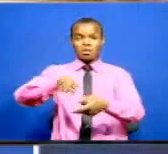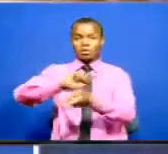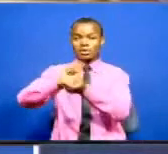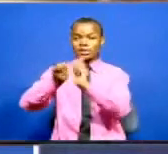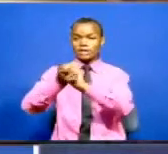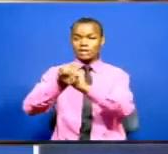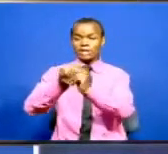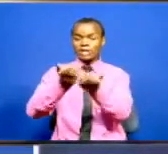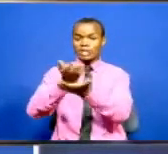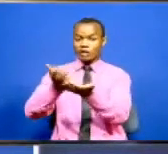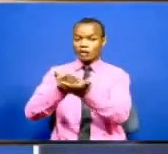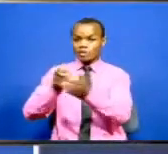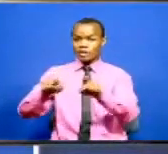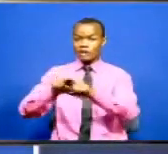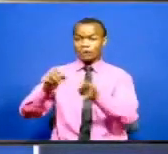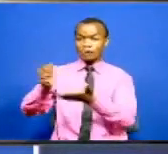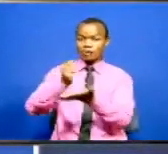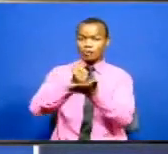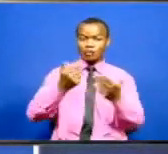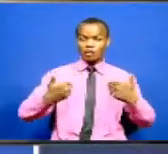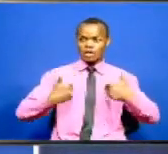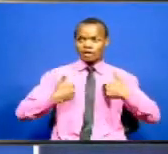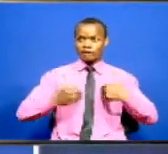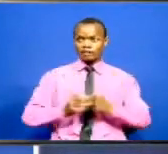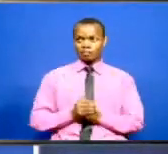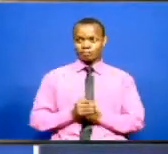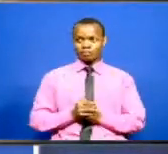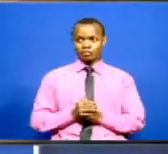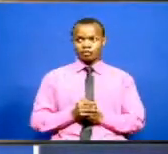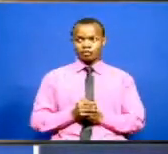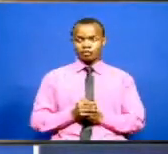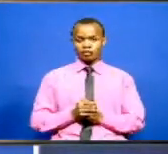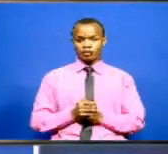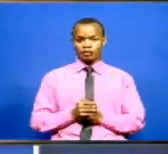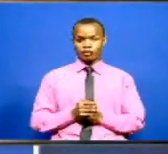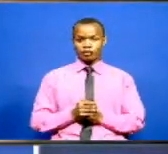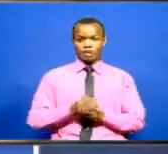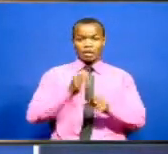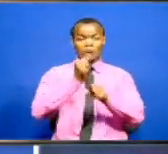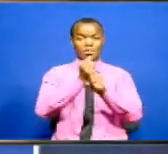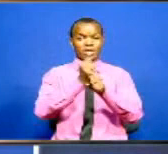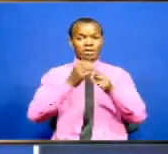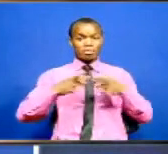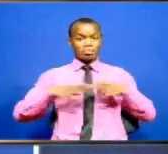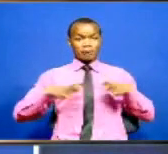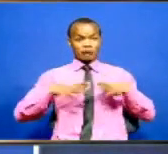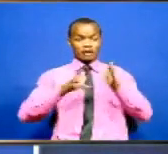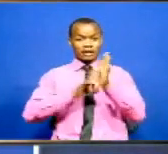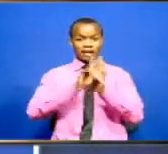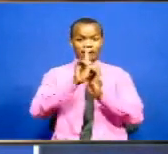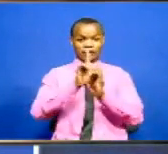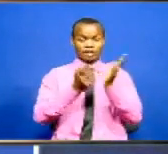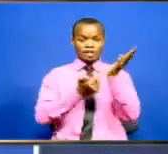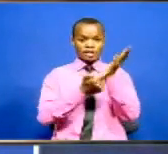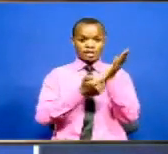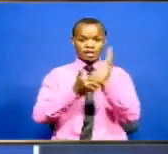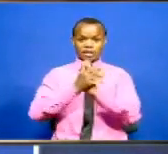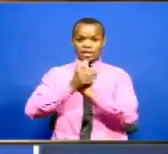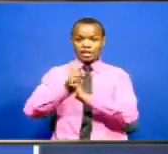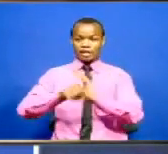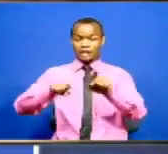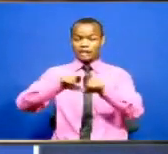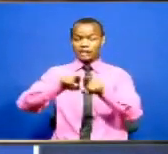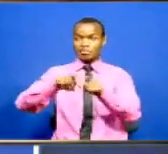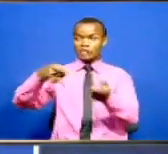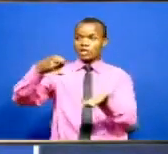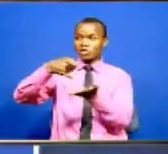economy and creating employment. Enabling more people to develop, you know, digital skills is part and parcel of